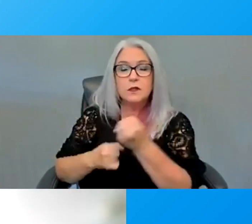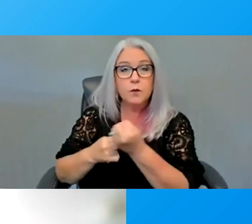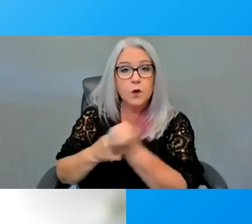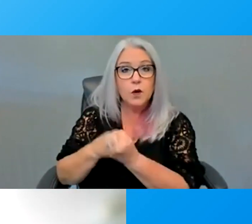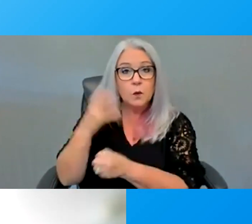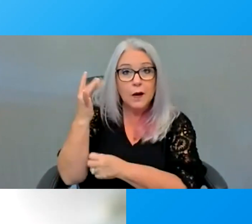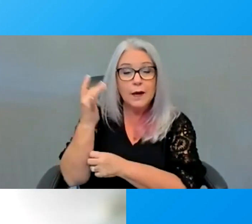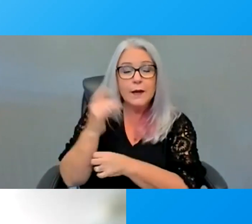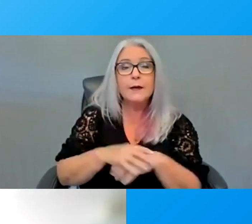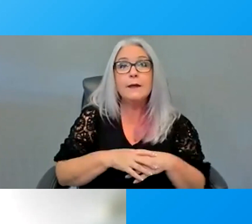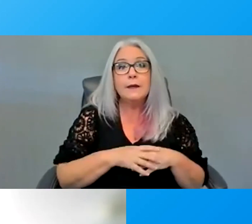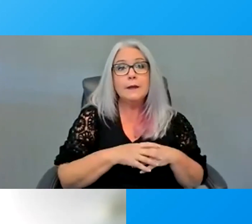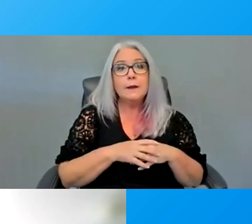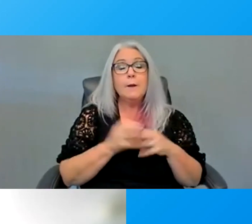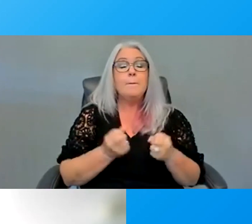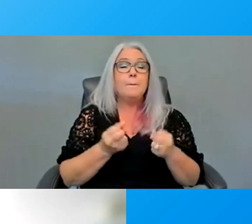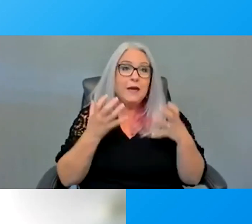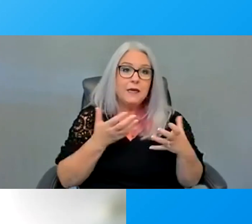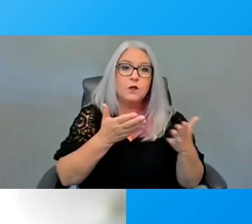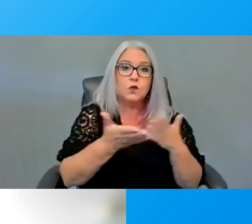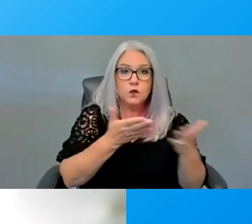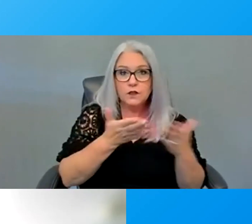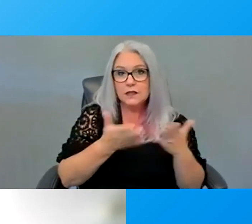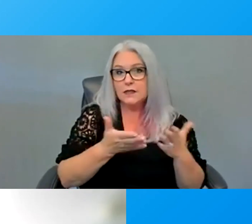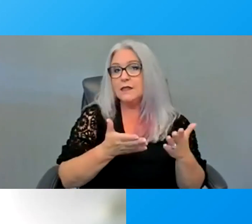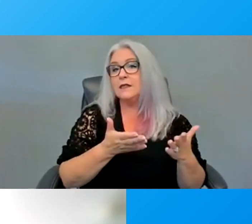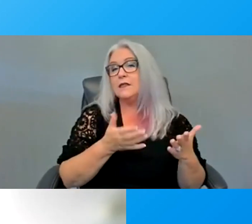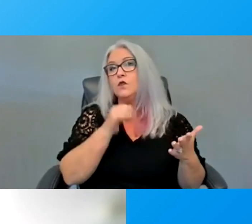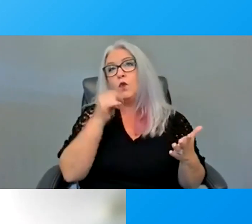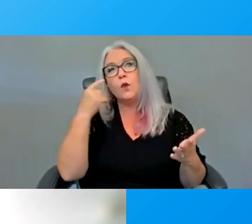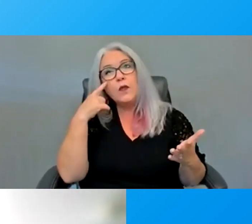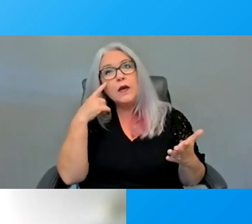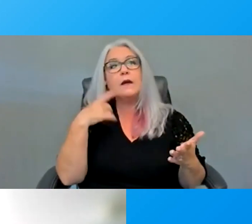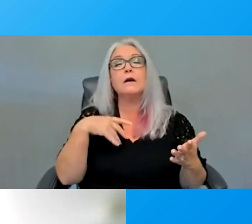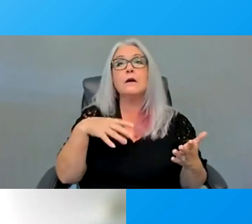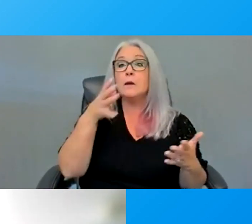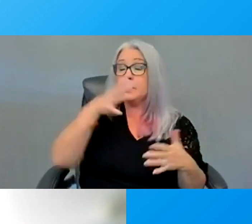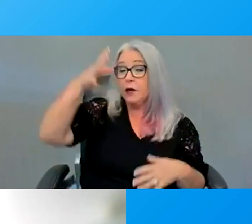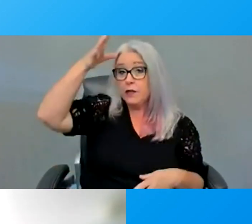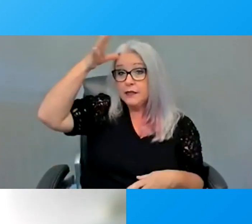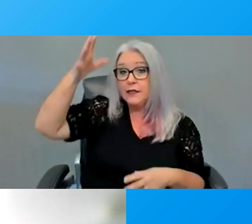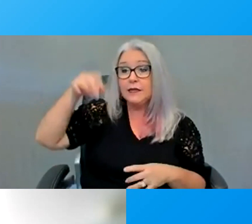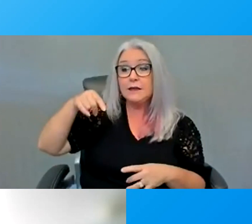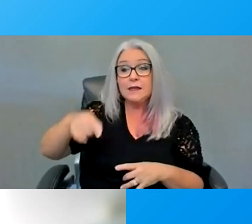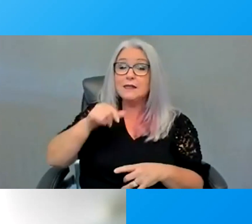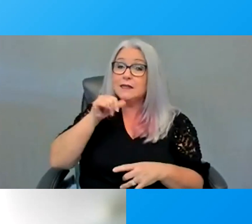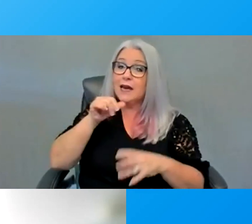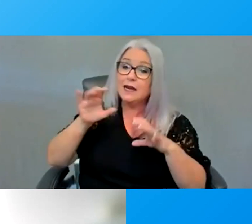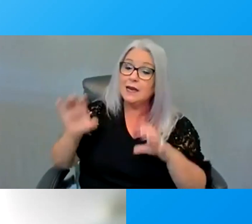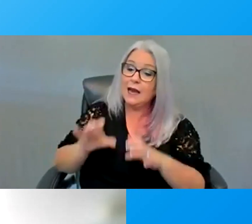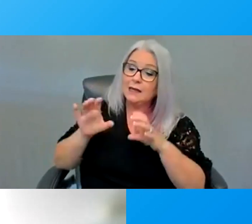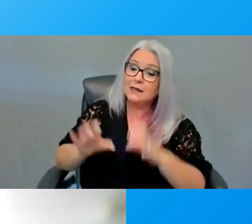our services don't consider parenting. Parenting in the United States is not considered an activity of daily